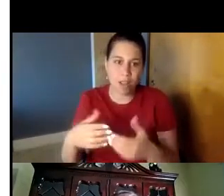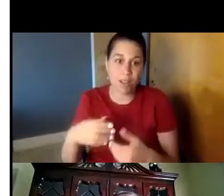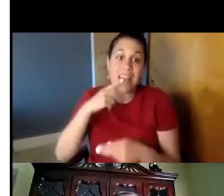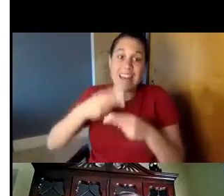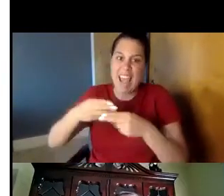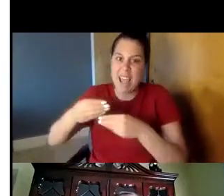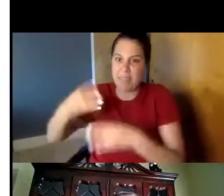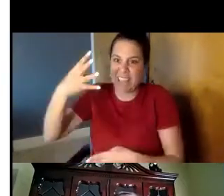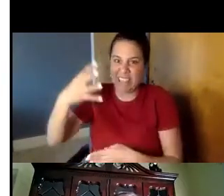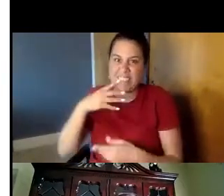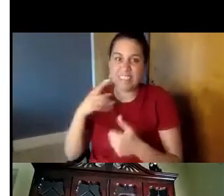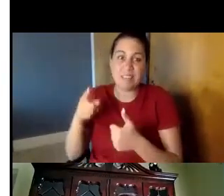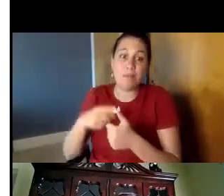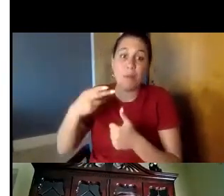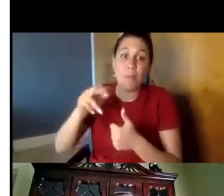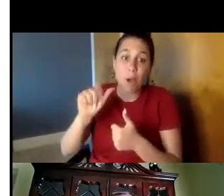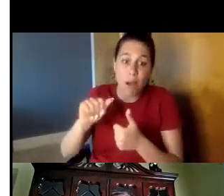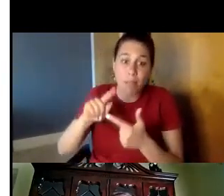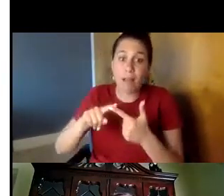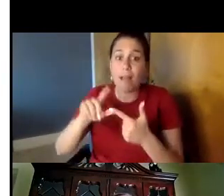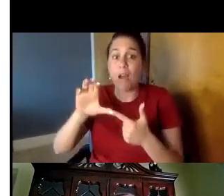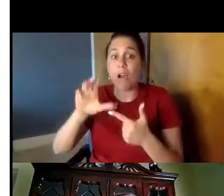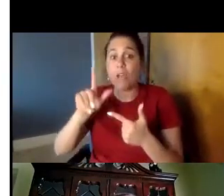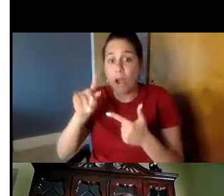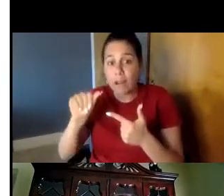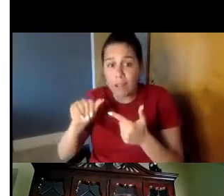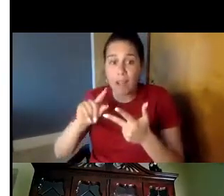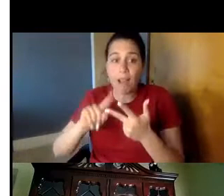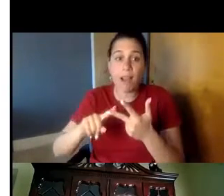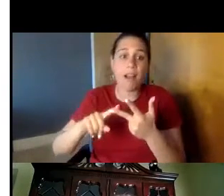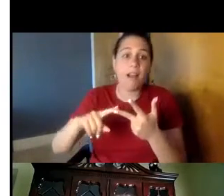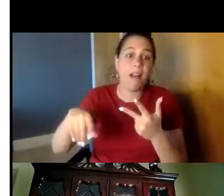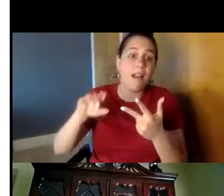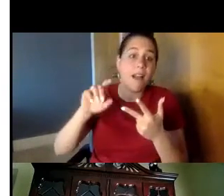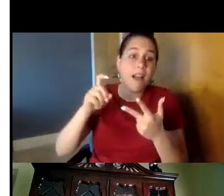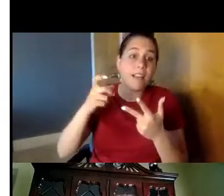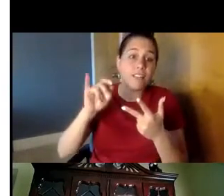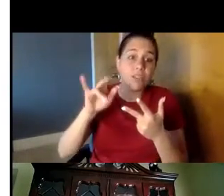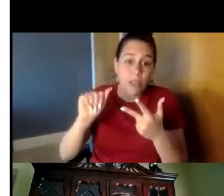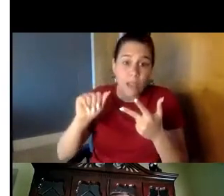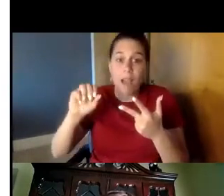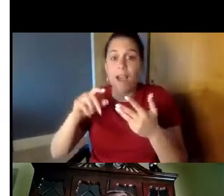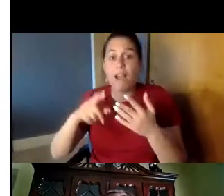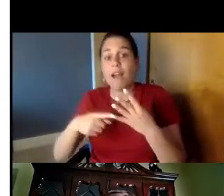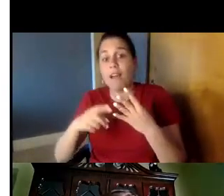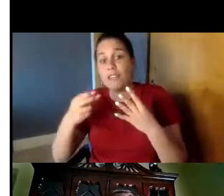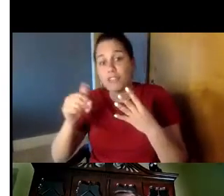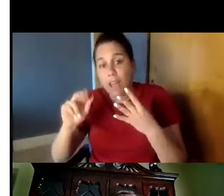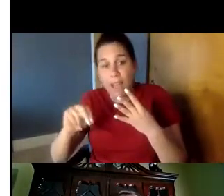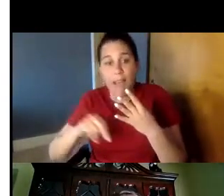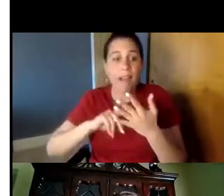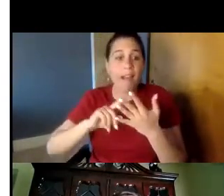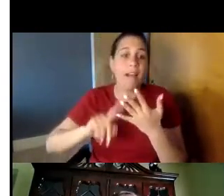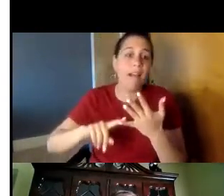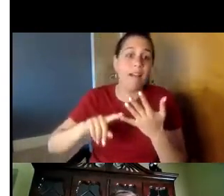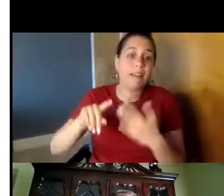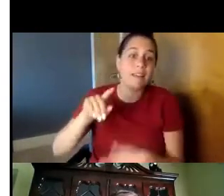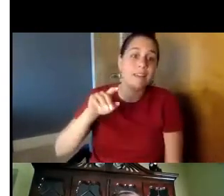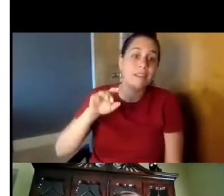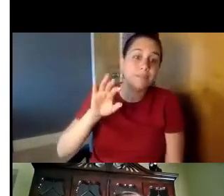Cartagena, Claudia Burke, and Candace Lucas. We would not be here doing this work without their support and efforts, so huge thank you to